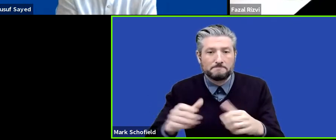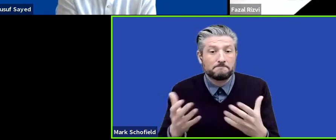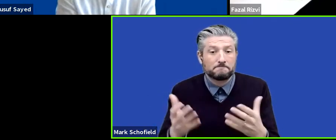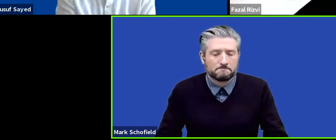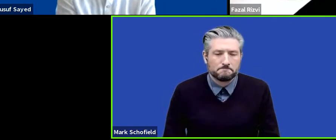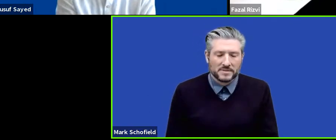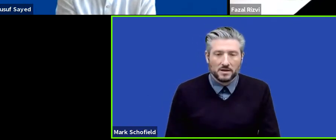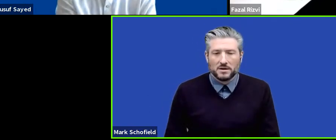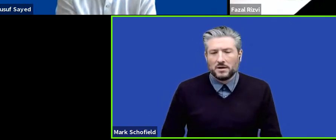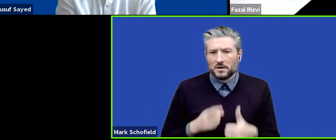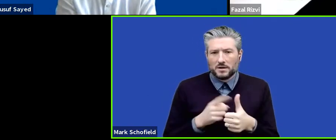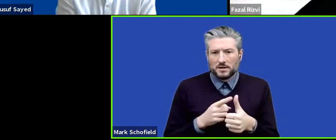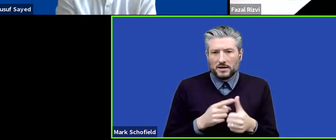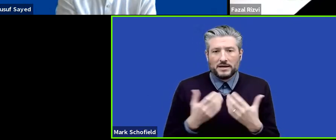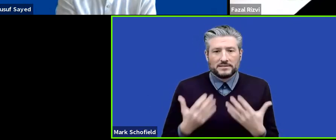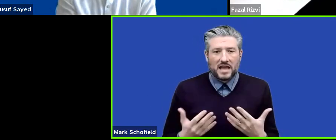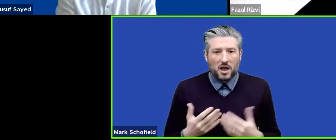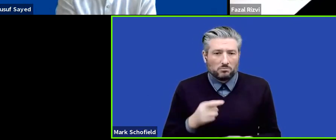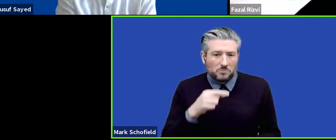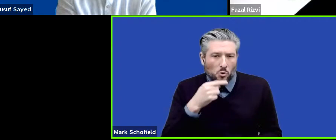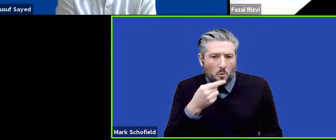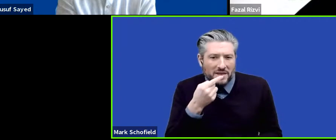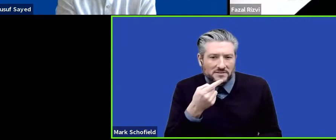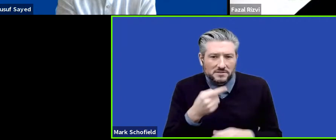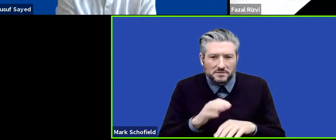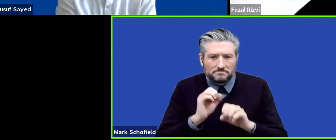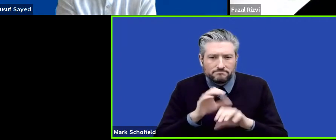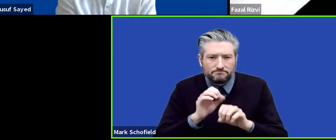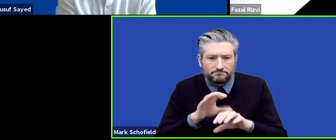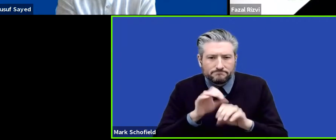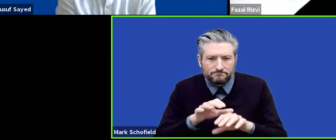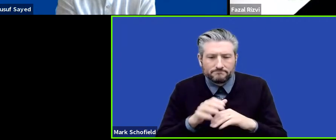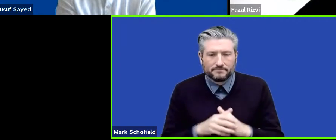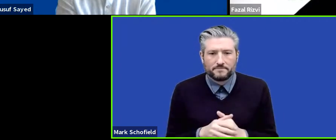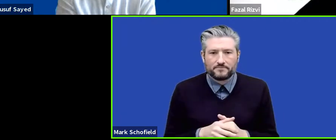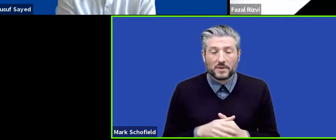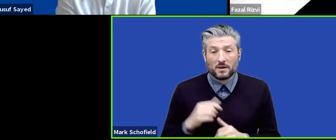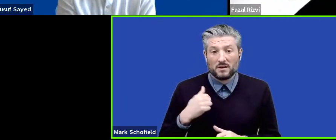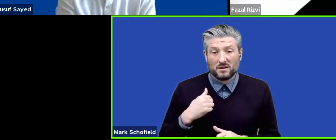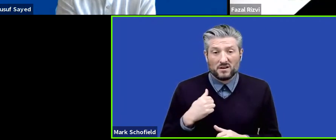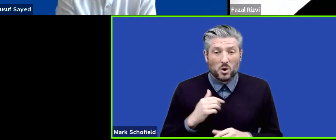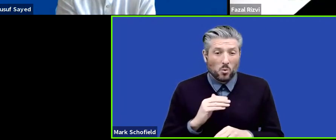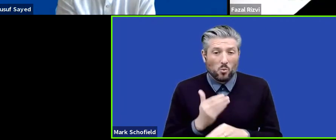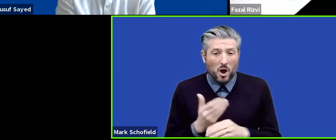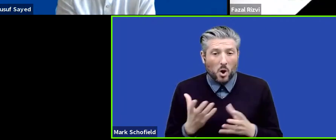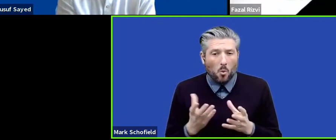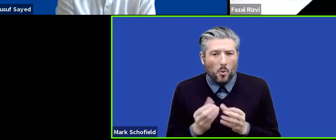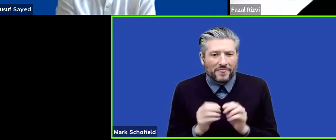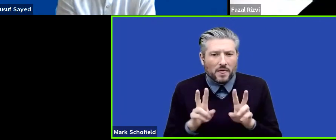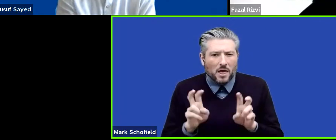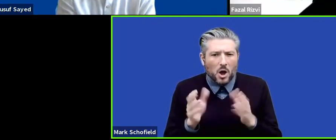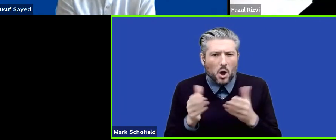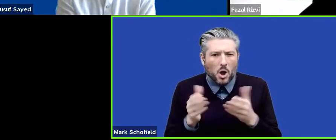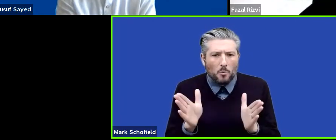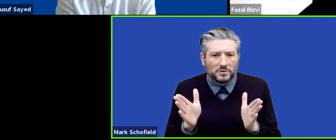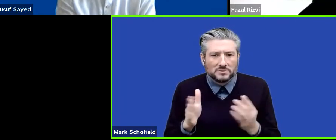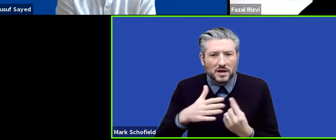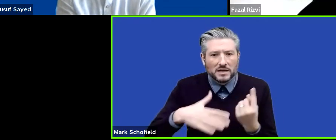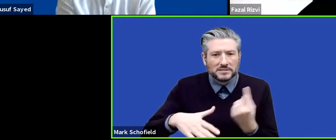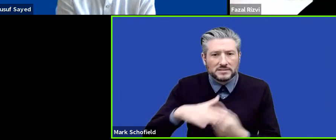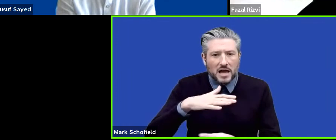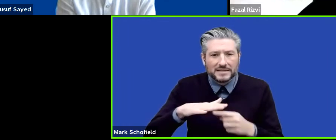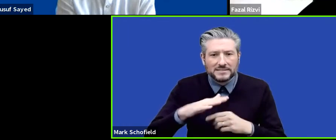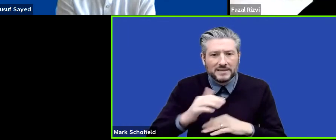And in these remarks, I'm drawing on some of the work we did with the Open Society Foundation, Education International, and